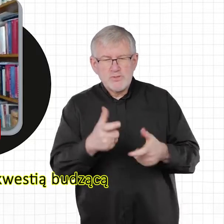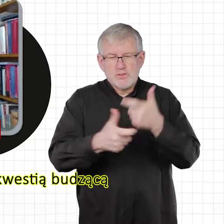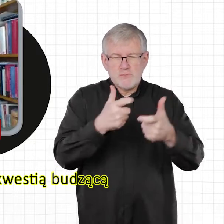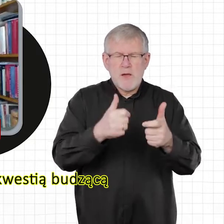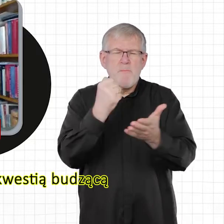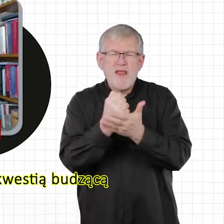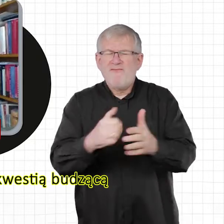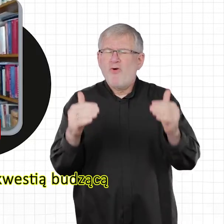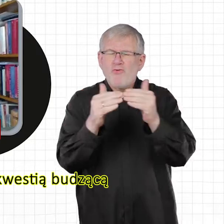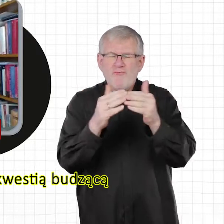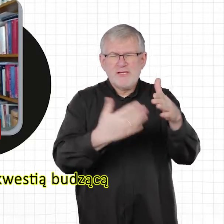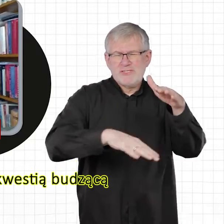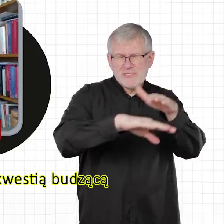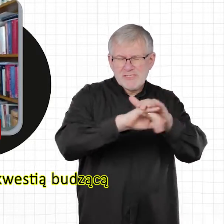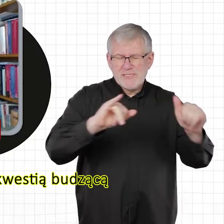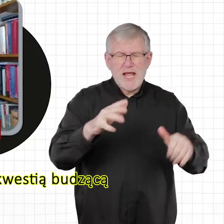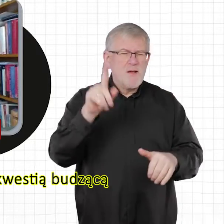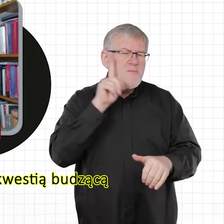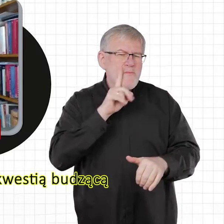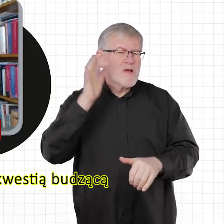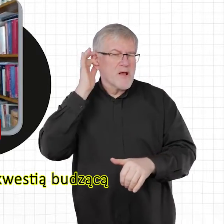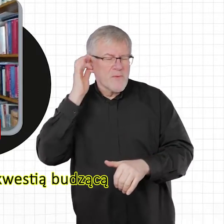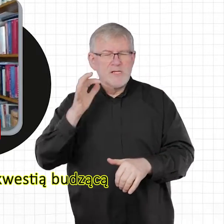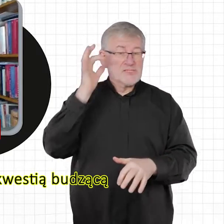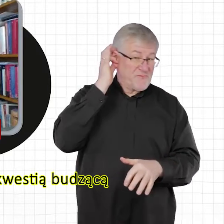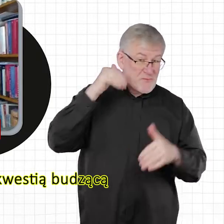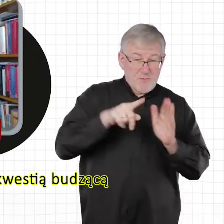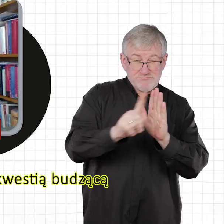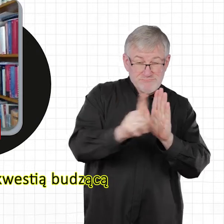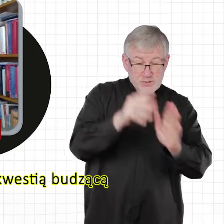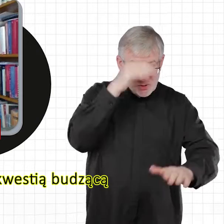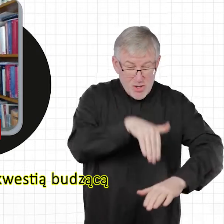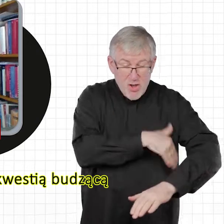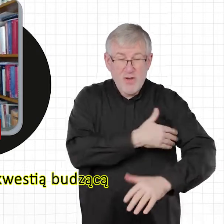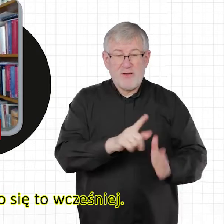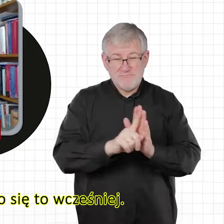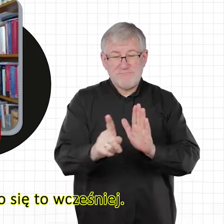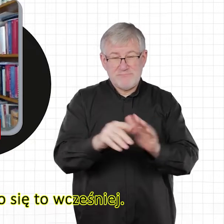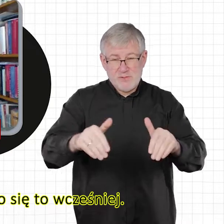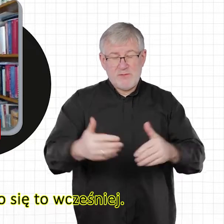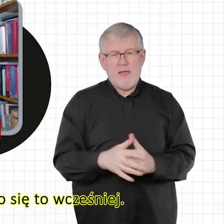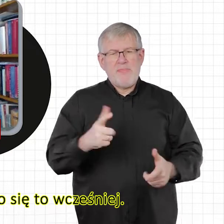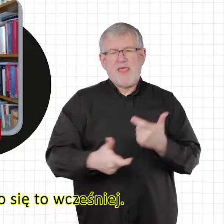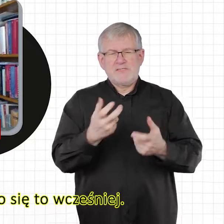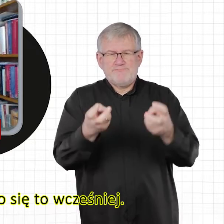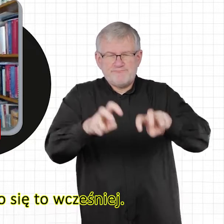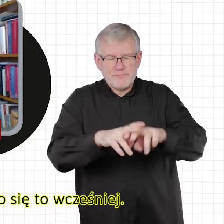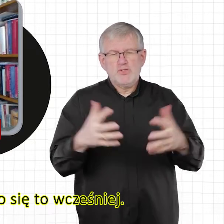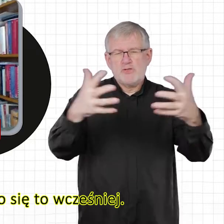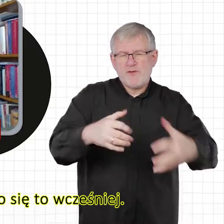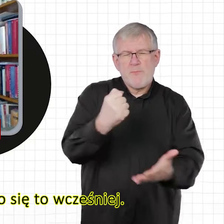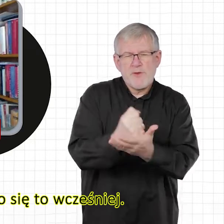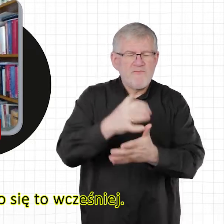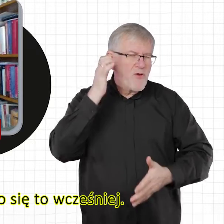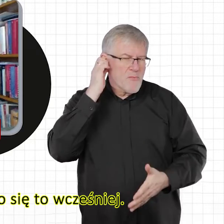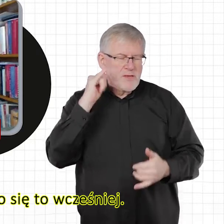rights were kind of also in a global context, because this was happening in many countries all over the world in the 1920s, even earlier